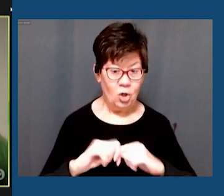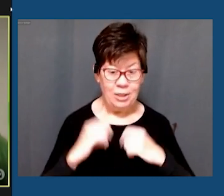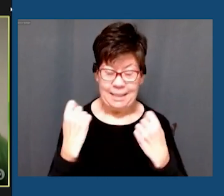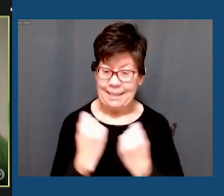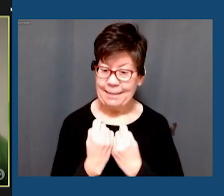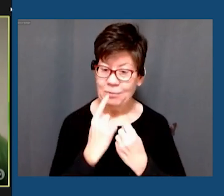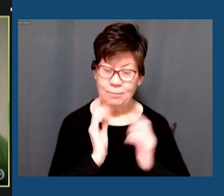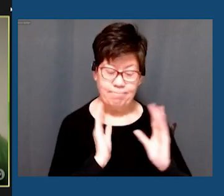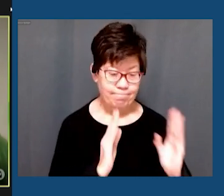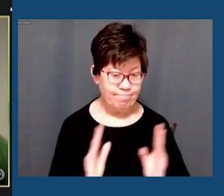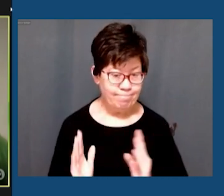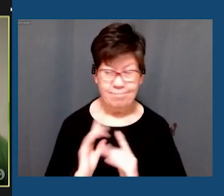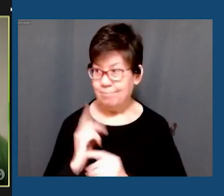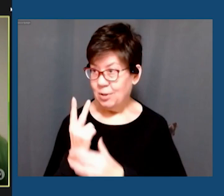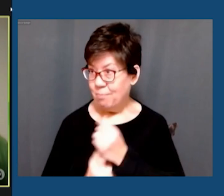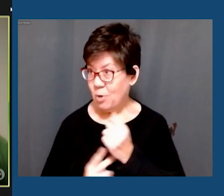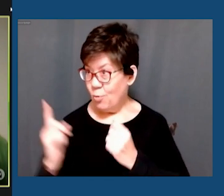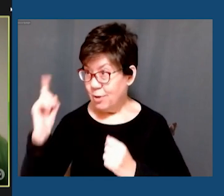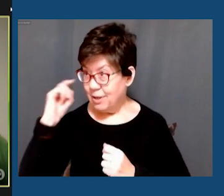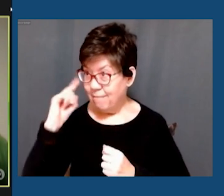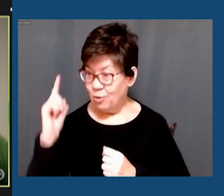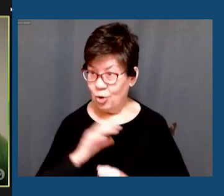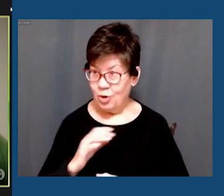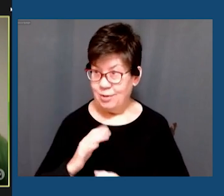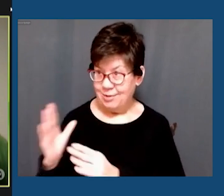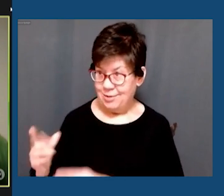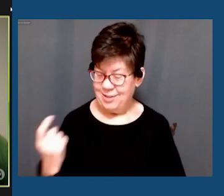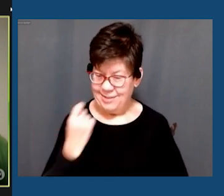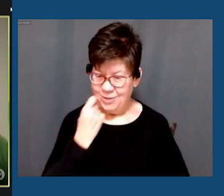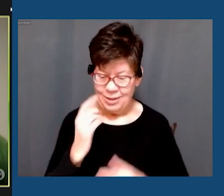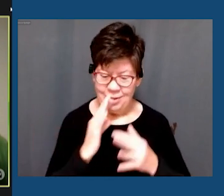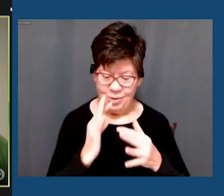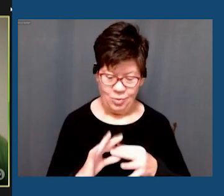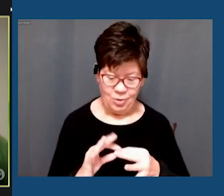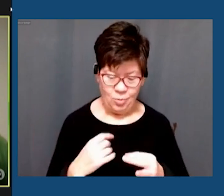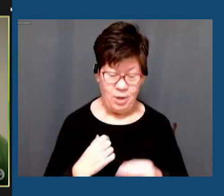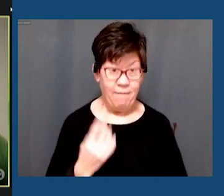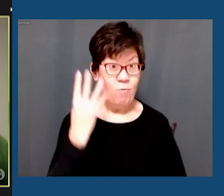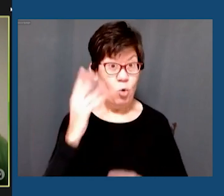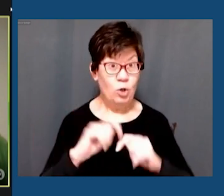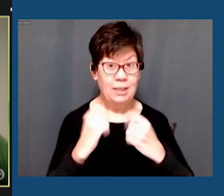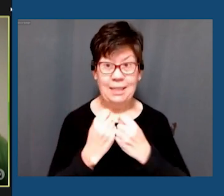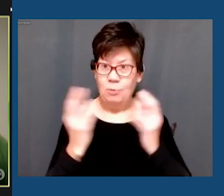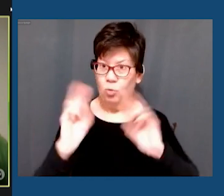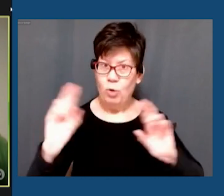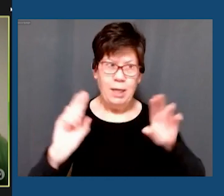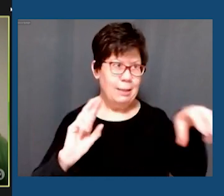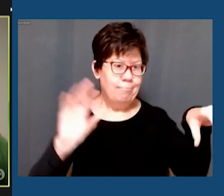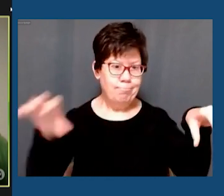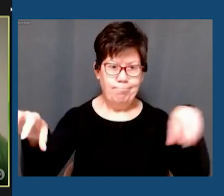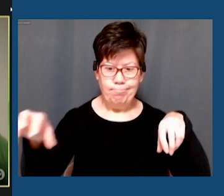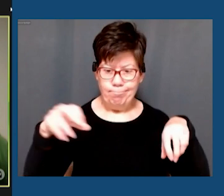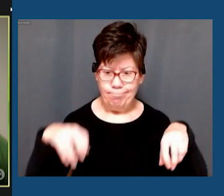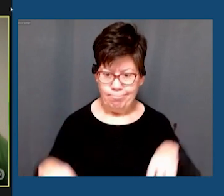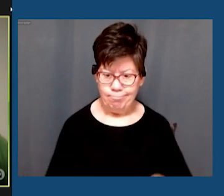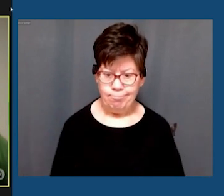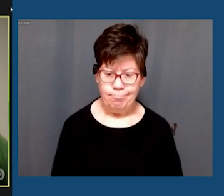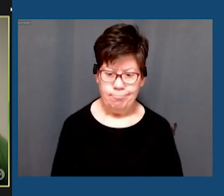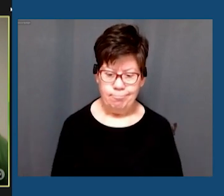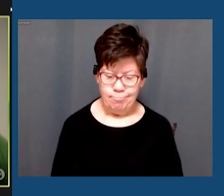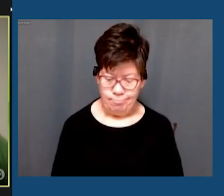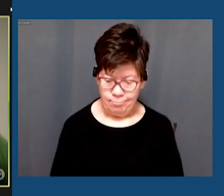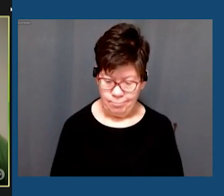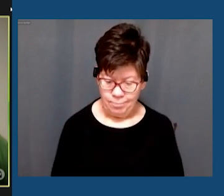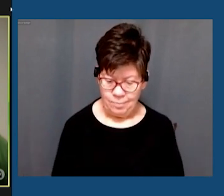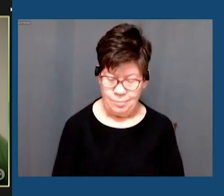the swift water side. We have 4 swift water teams that are actually currently in place right now. 2 in Westchester County, 1